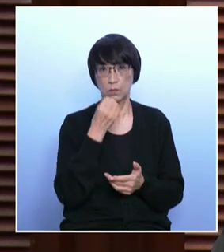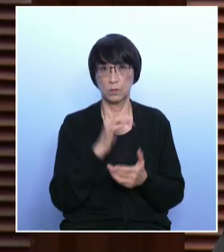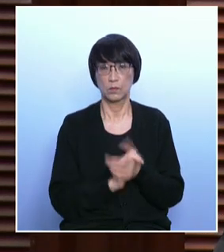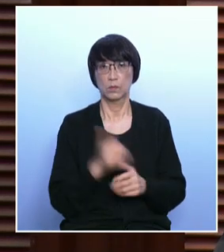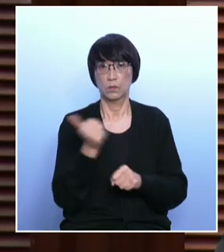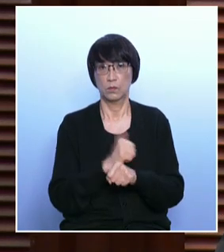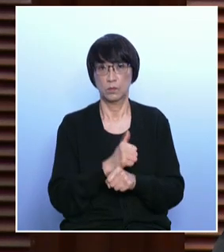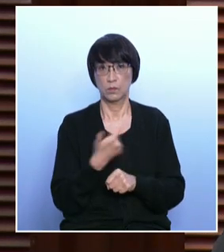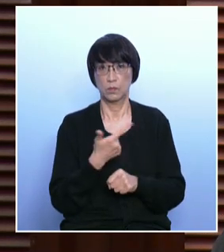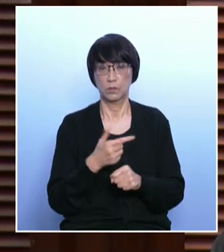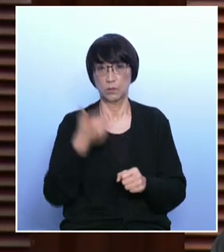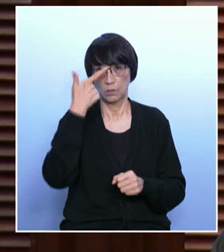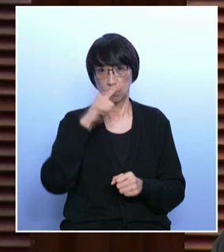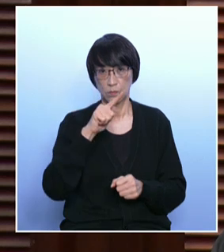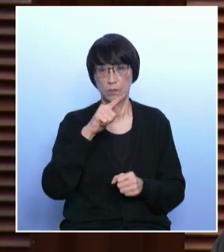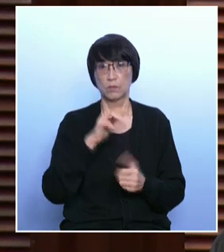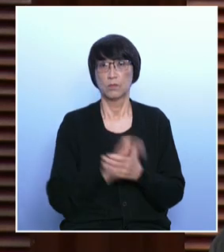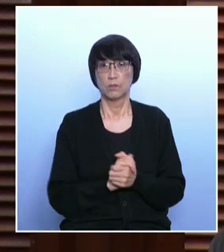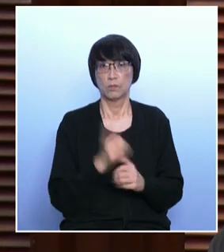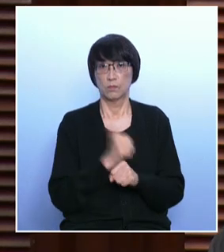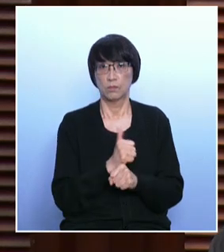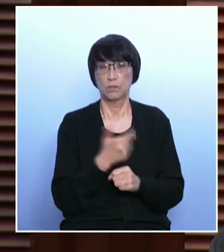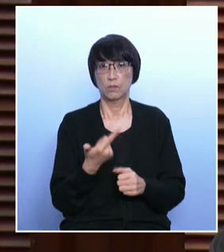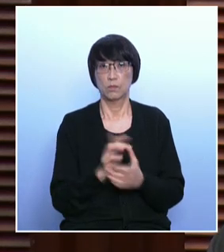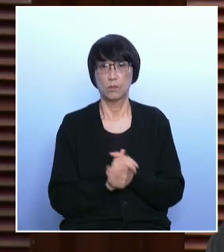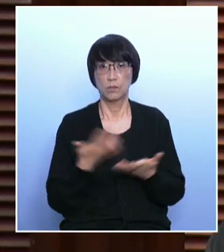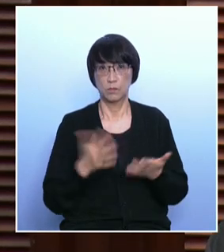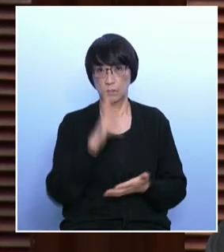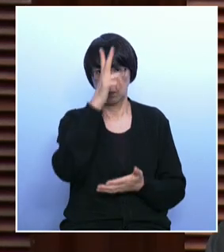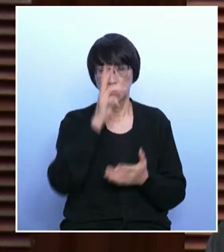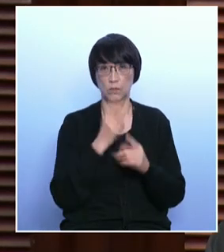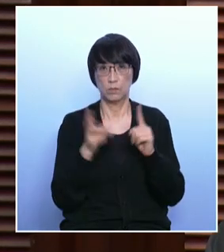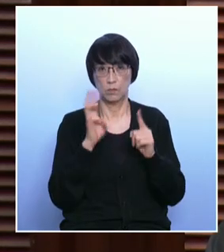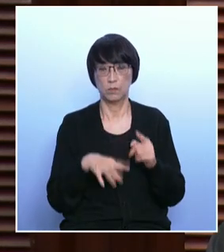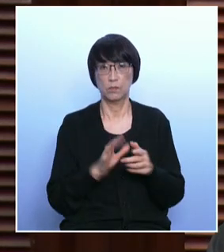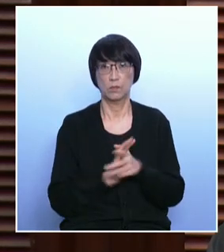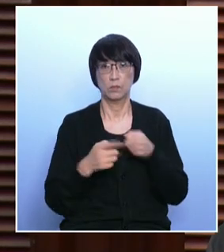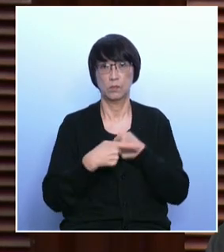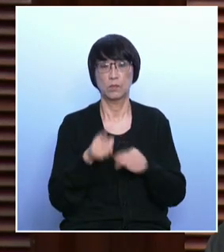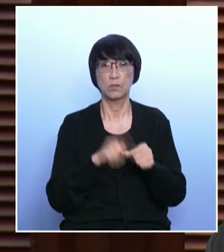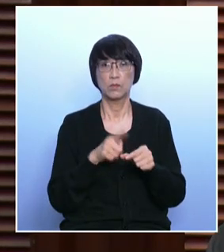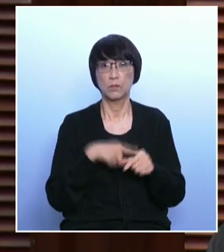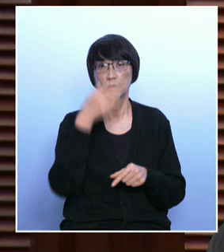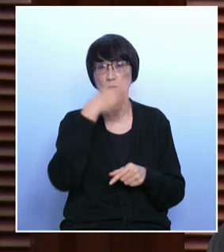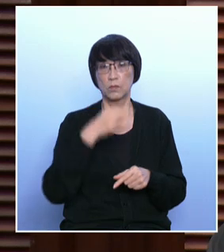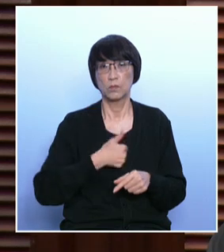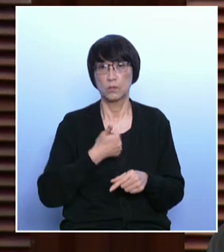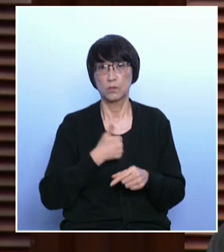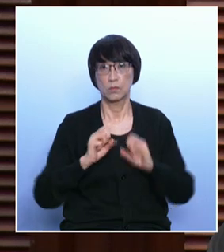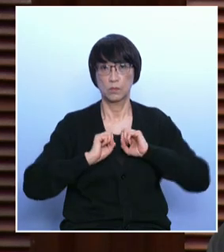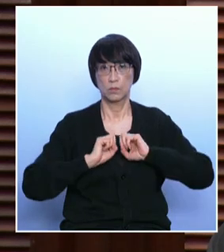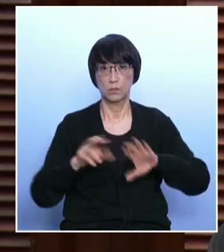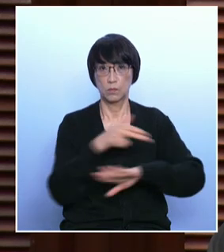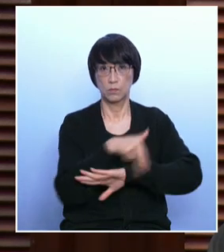medicine (CM). It will witness a lot of breakthroughs as well as opportunities. At the end of this year, the government is going